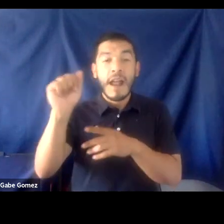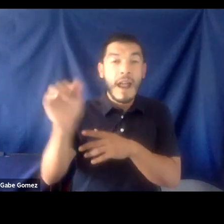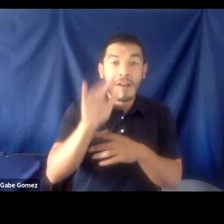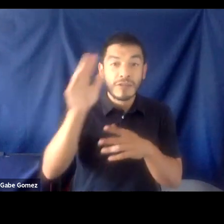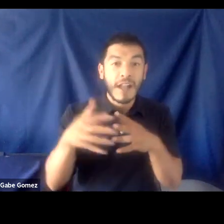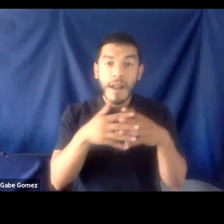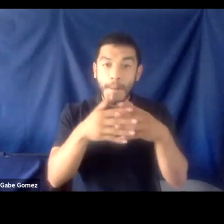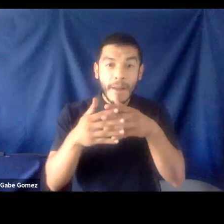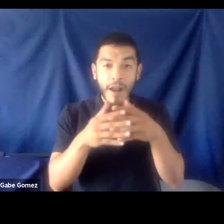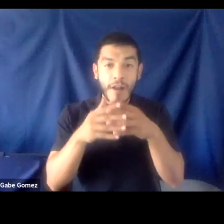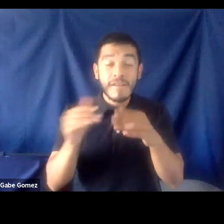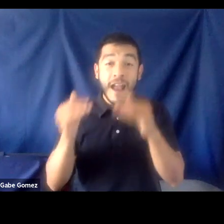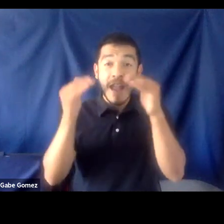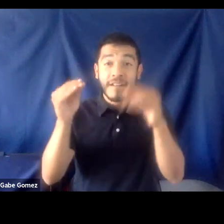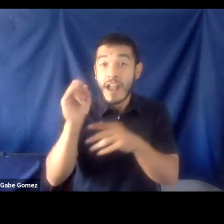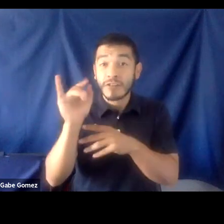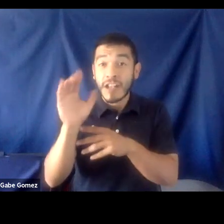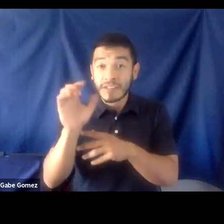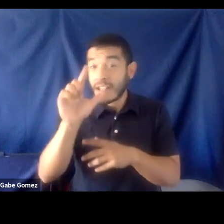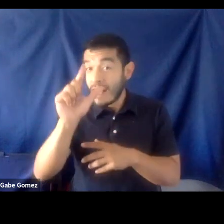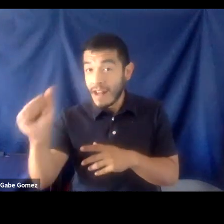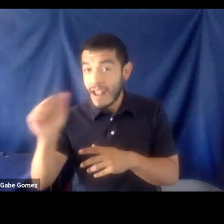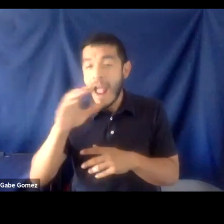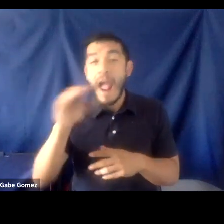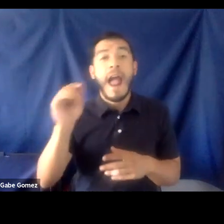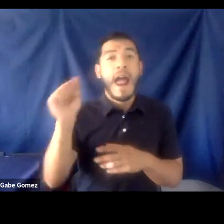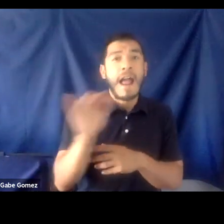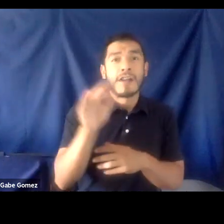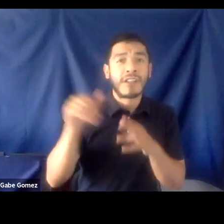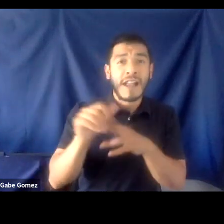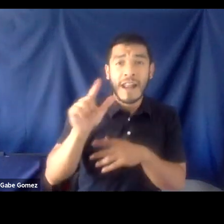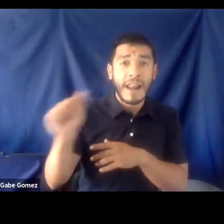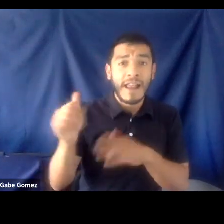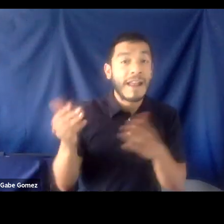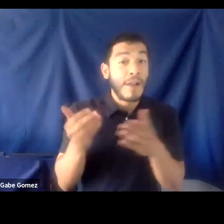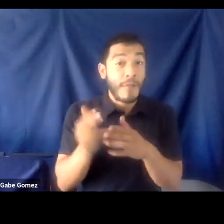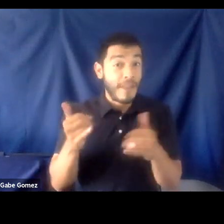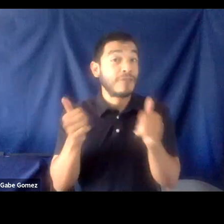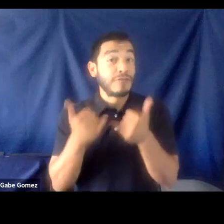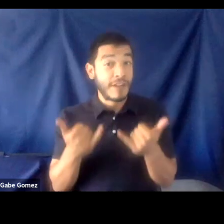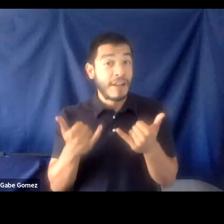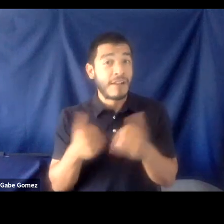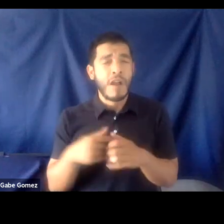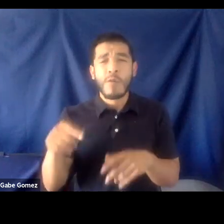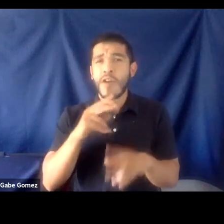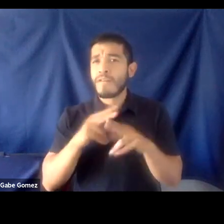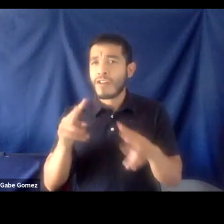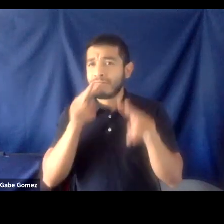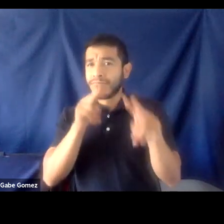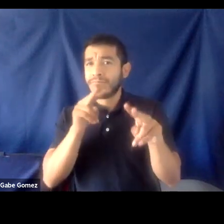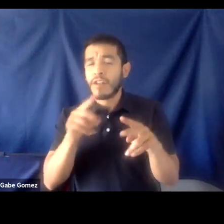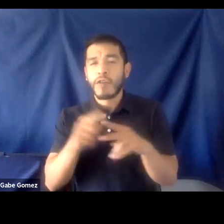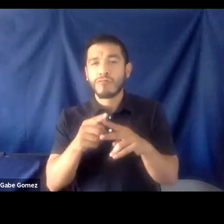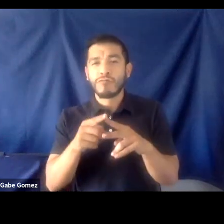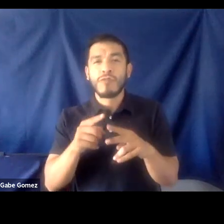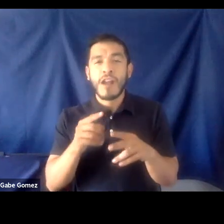Advancing Justice Los Angeles, and Asians in LA here with us today. We truly look forward to expanding our partnerships